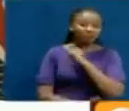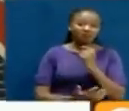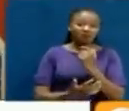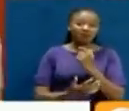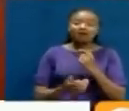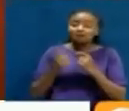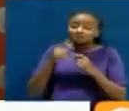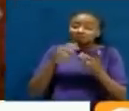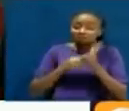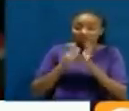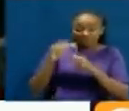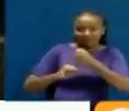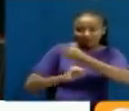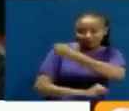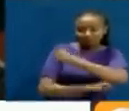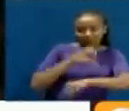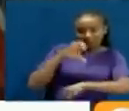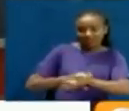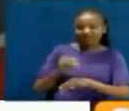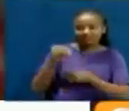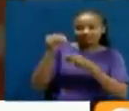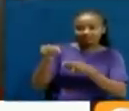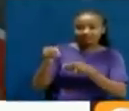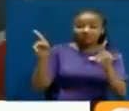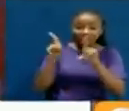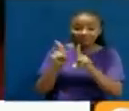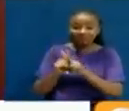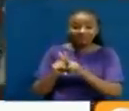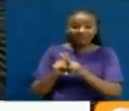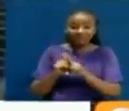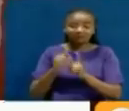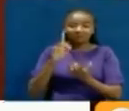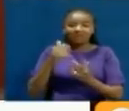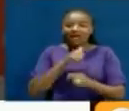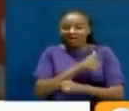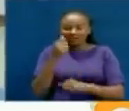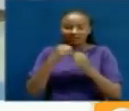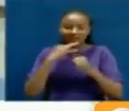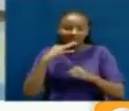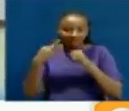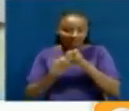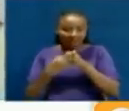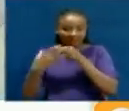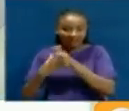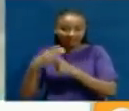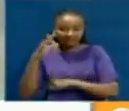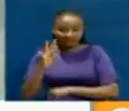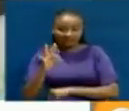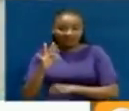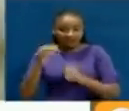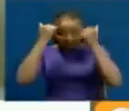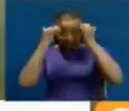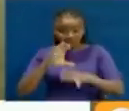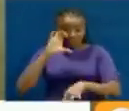what enabled him to pursue his studies. And he now joins the league of 893 other students who scored plain